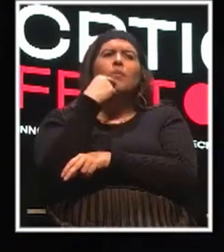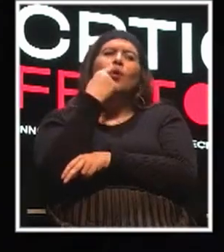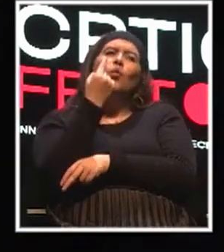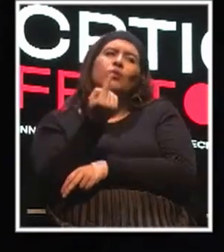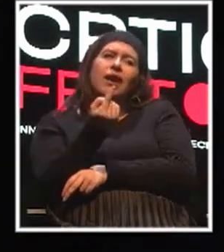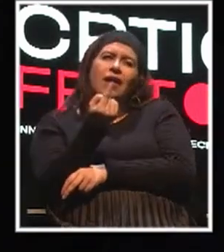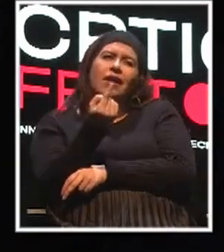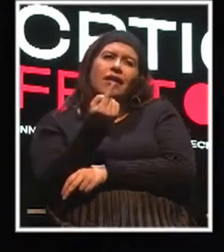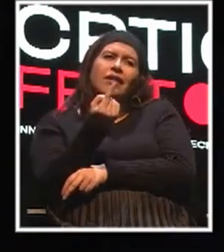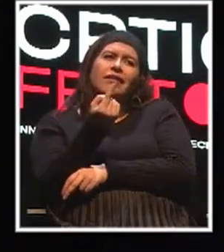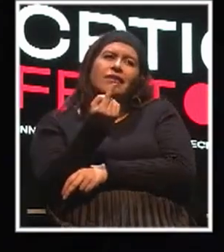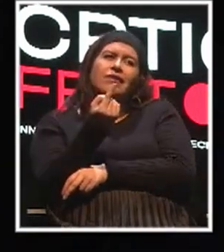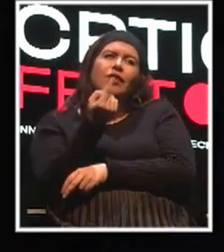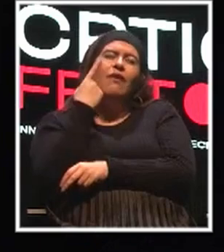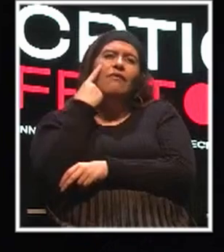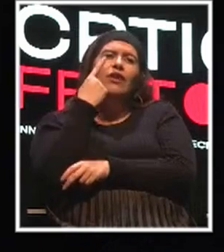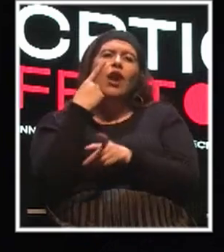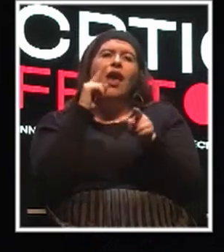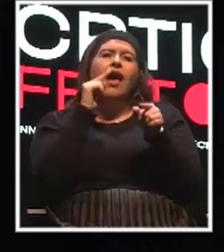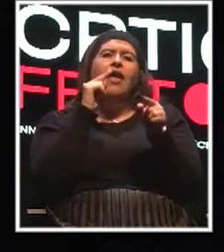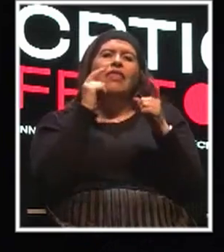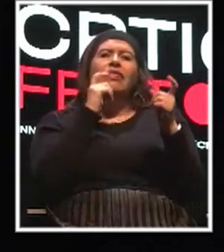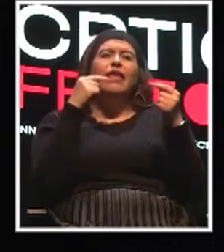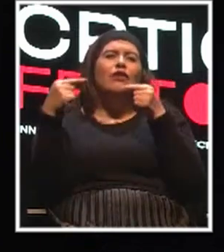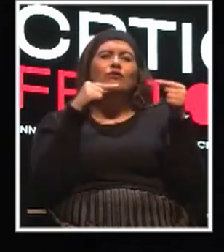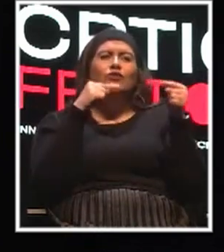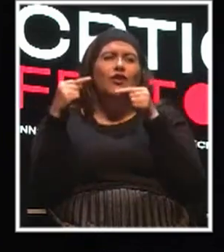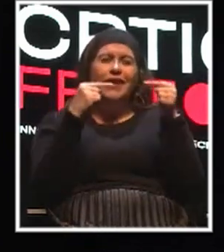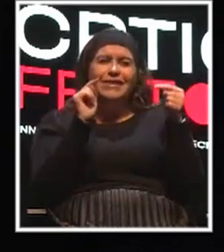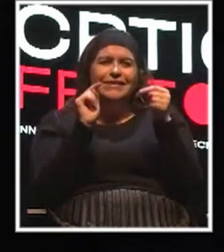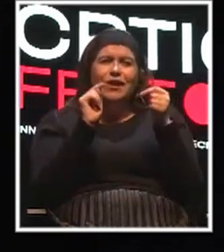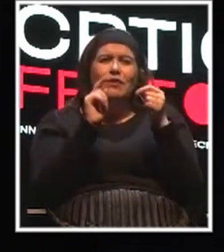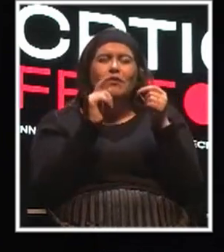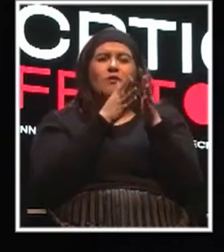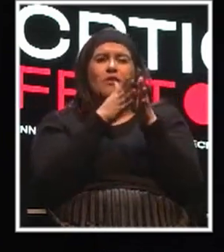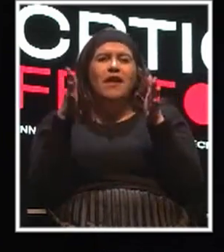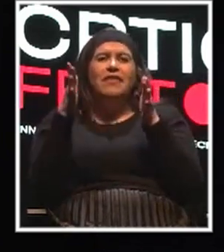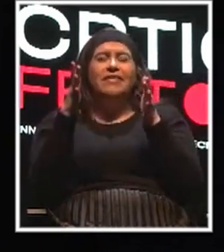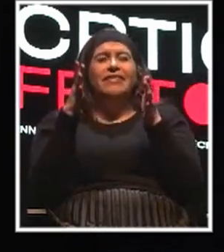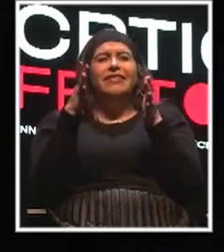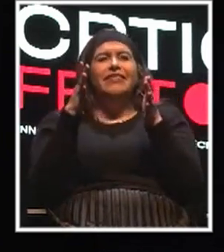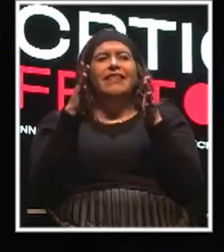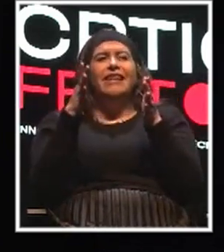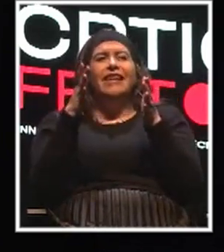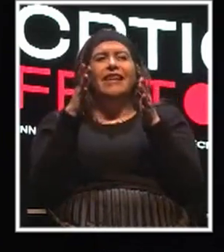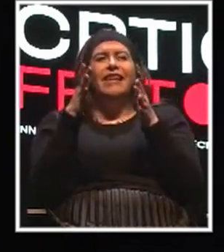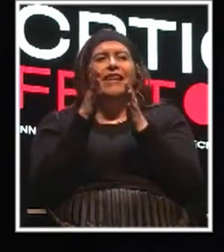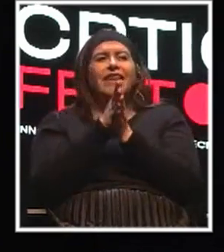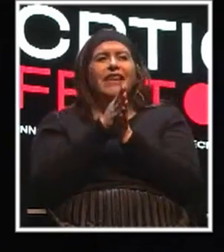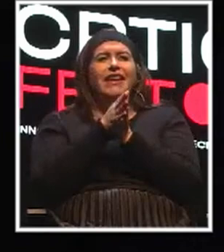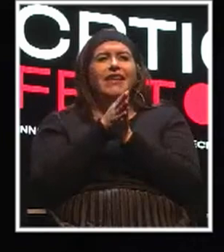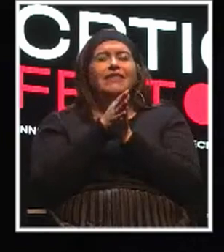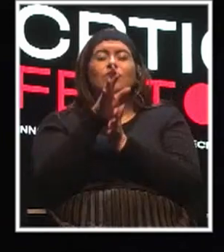saw the discussions or the fanfics that the fans were making, and at some point say, maybe we could